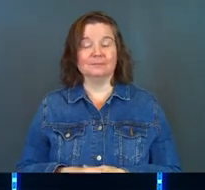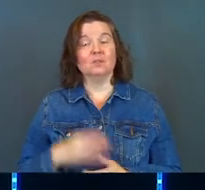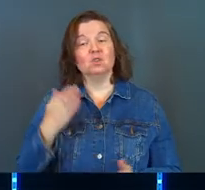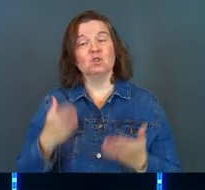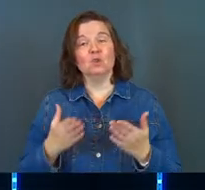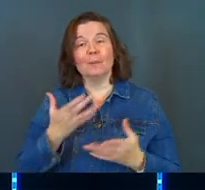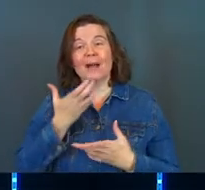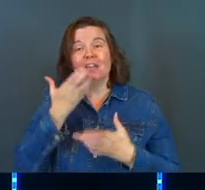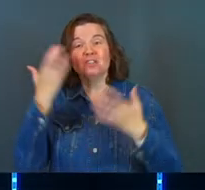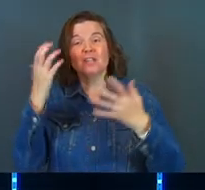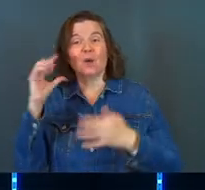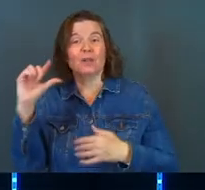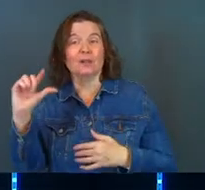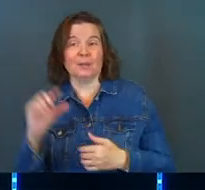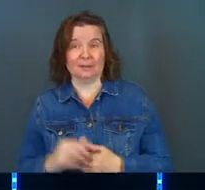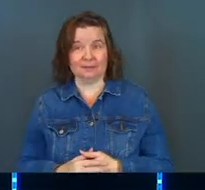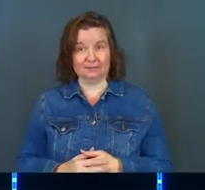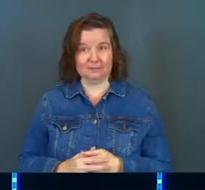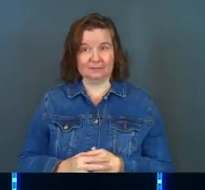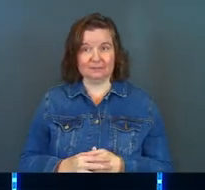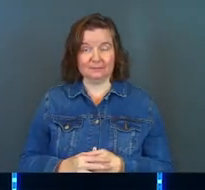You might shout a little bit.